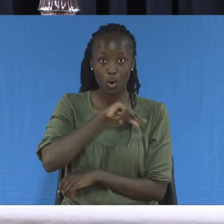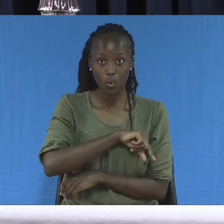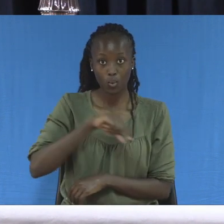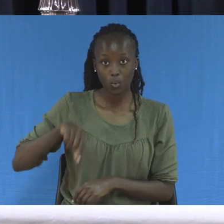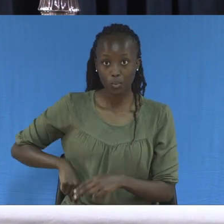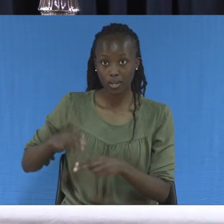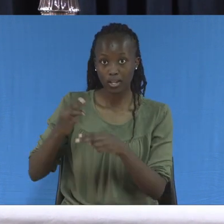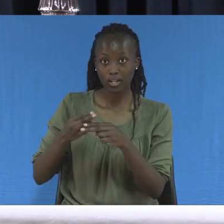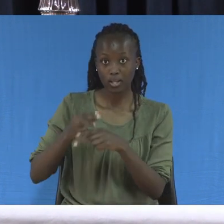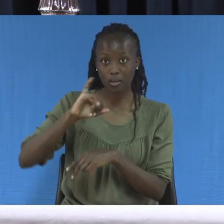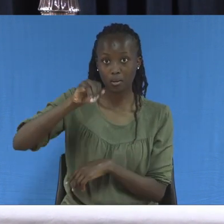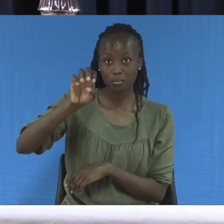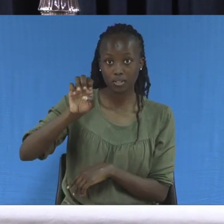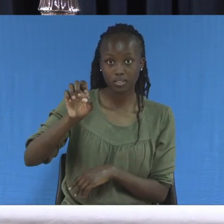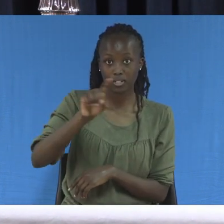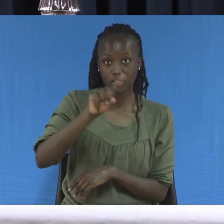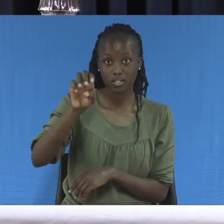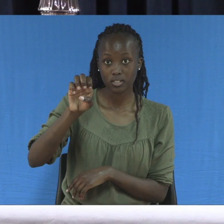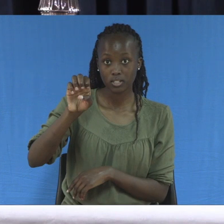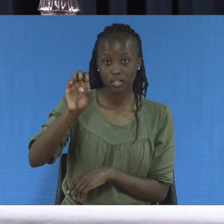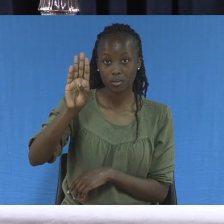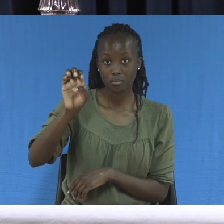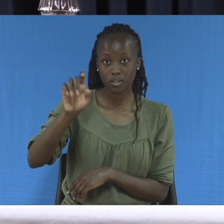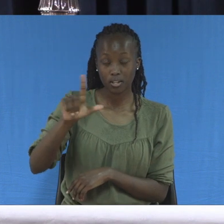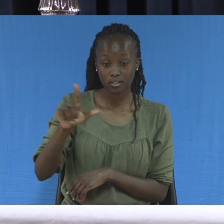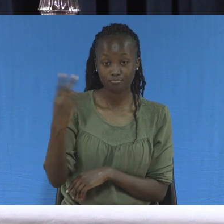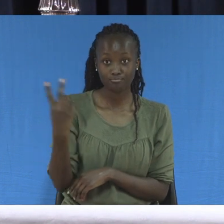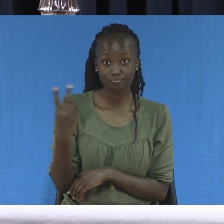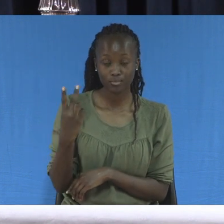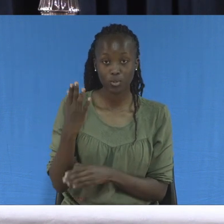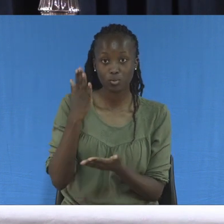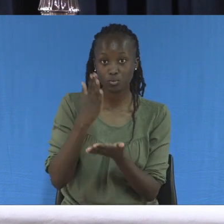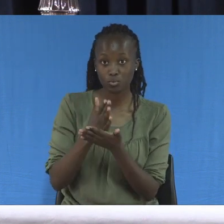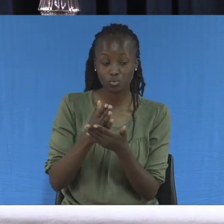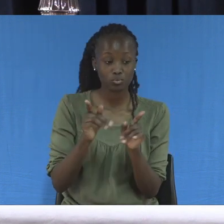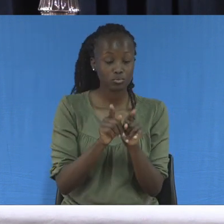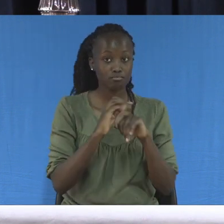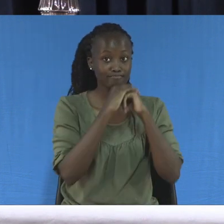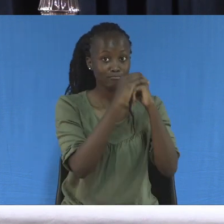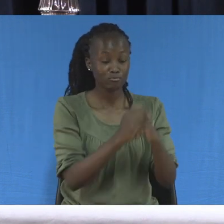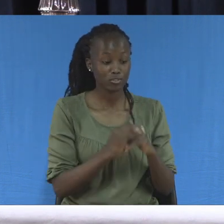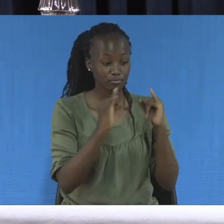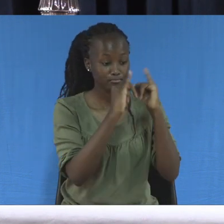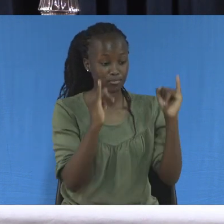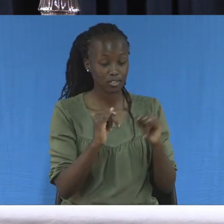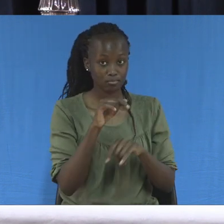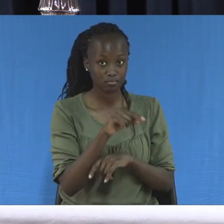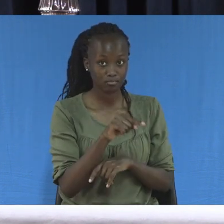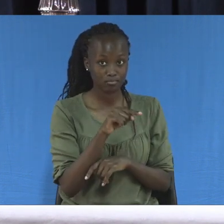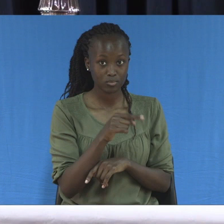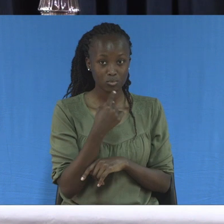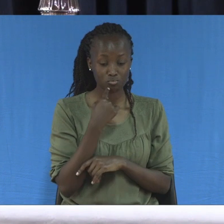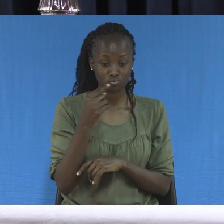also paid spiritual loyalty to this idol, and therefore